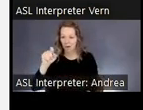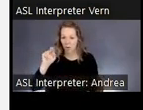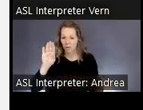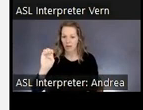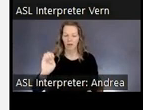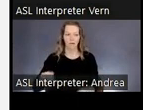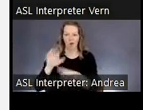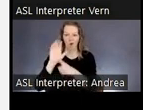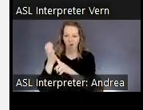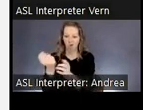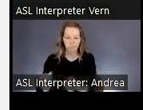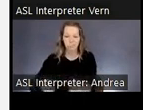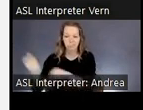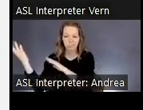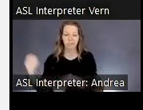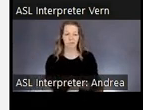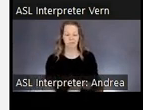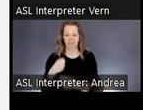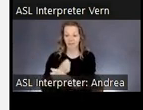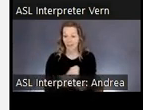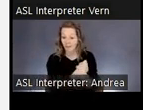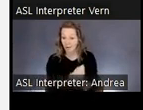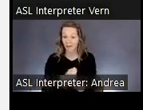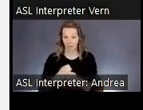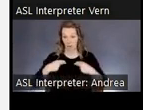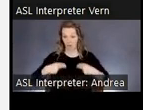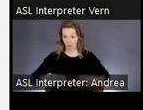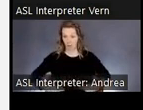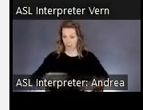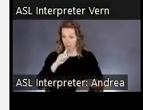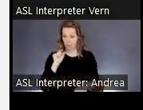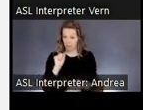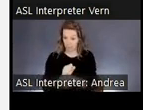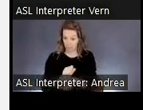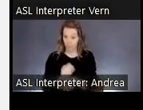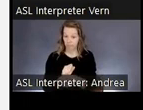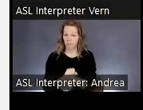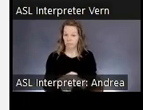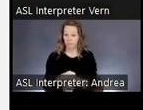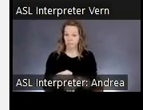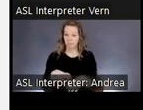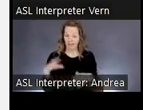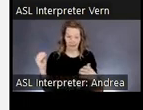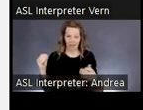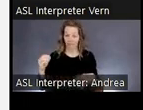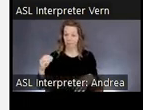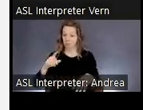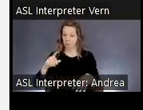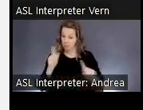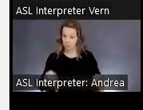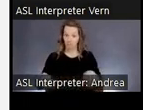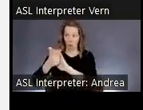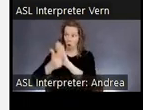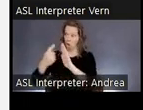cultures, chattel slavery, where human beings were literally and statutorily and functionally